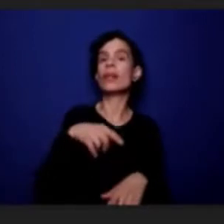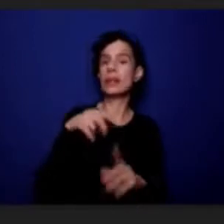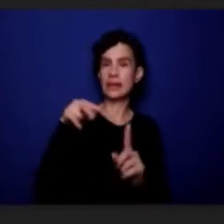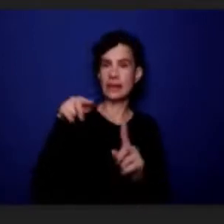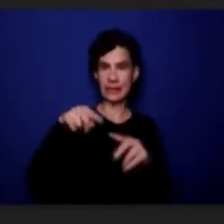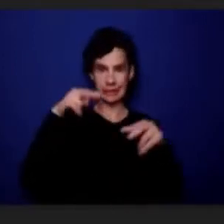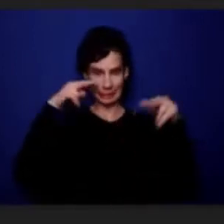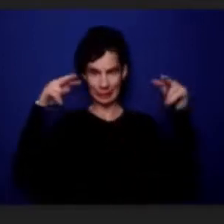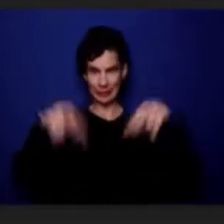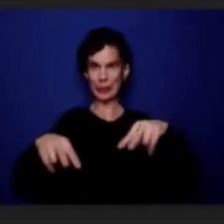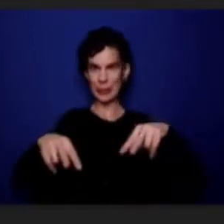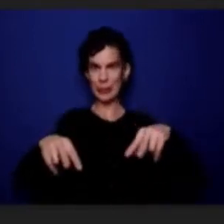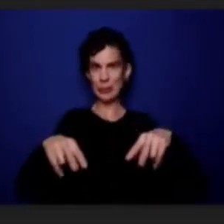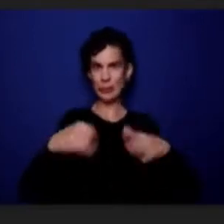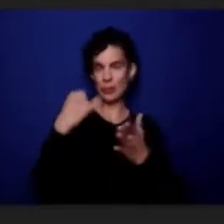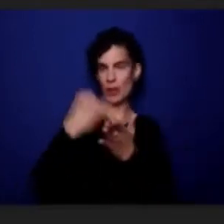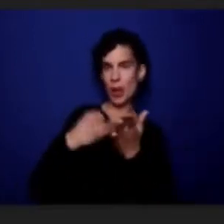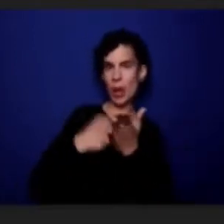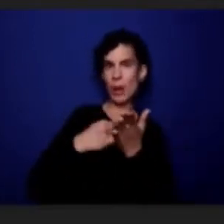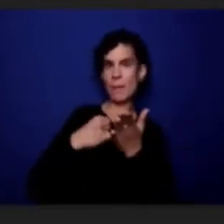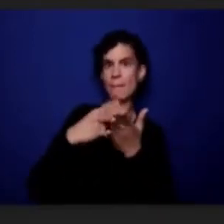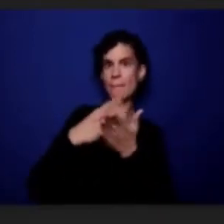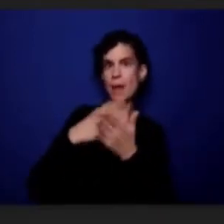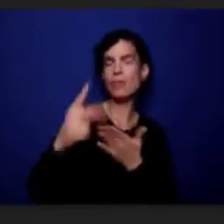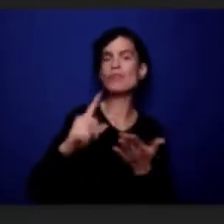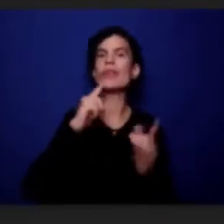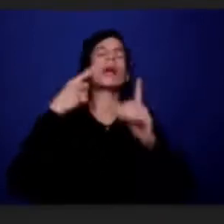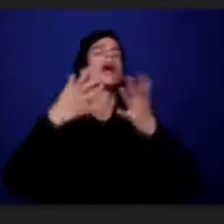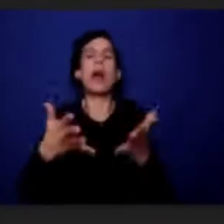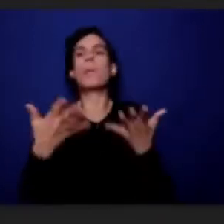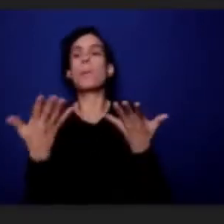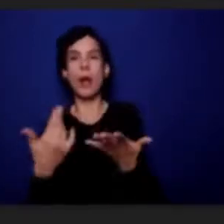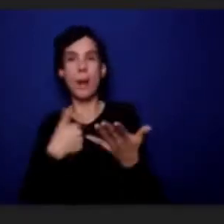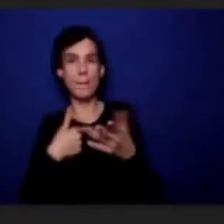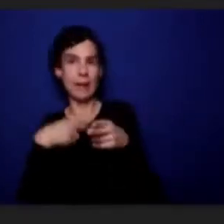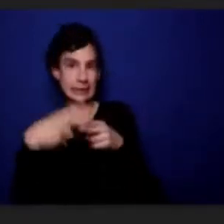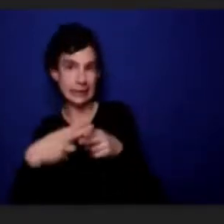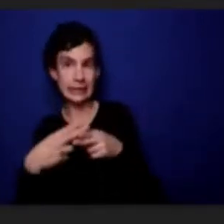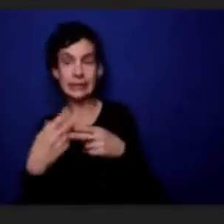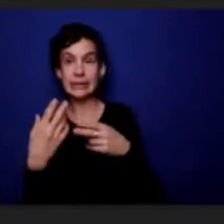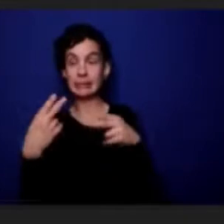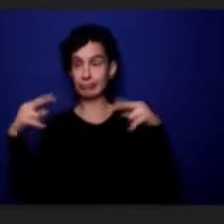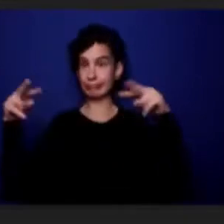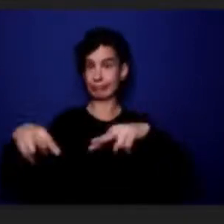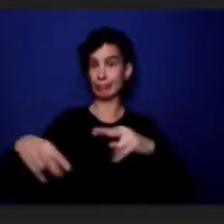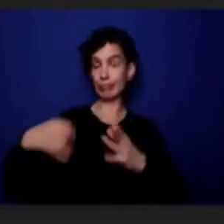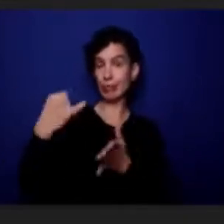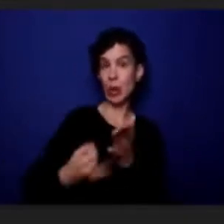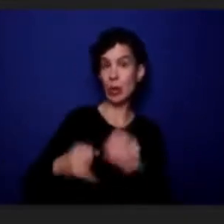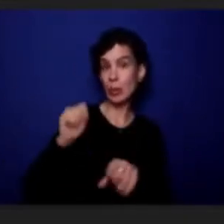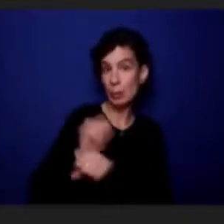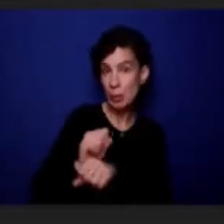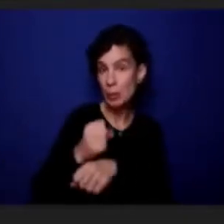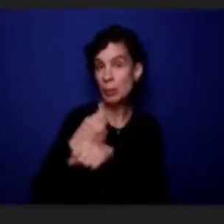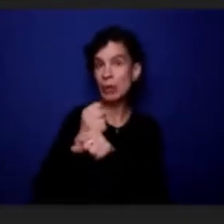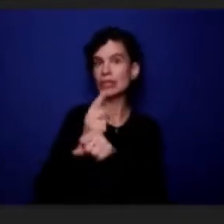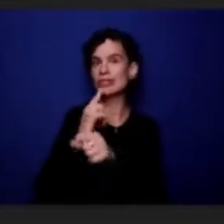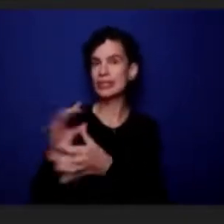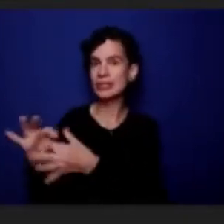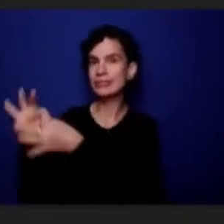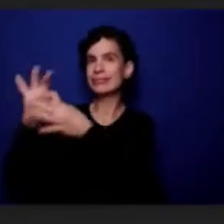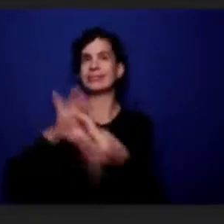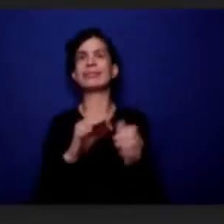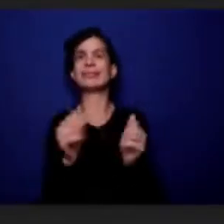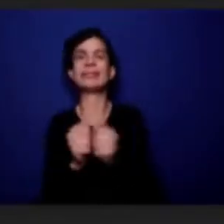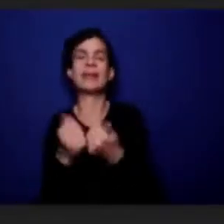is sort of the view of whatever artwork in question. What am I saying? The political